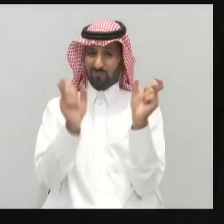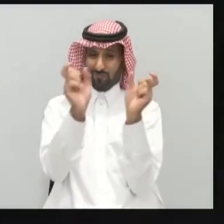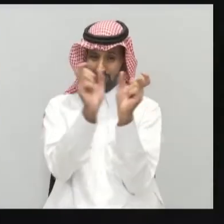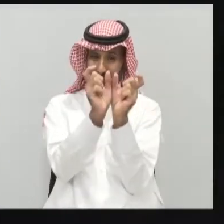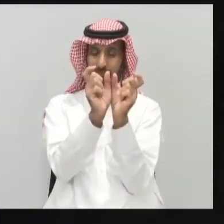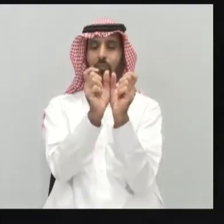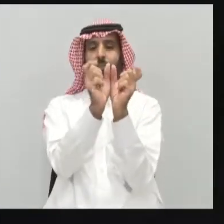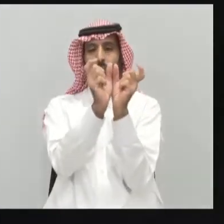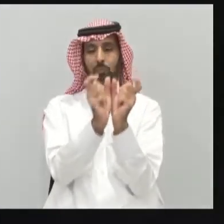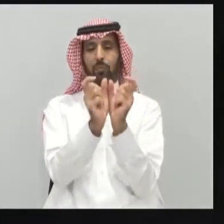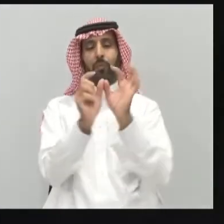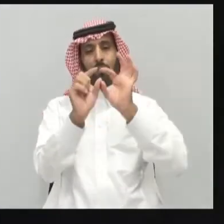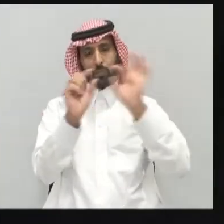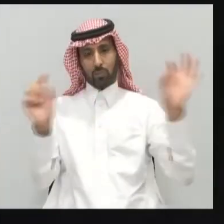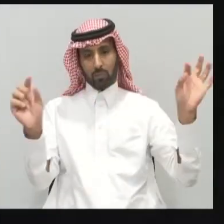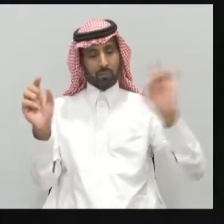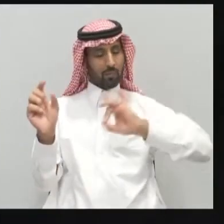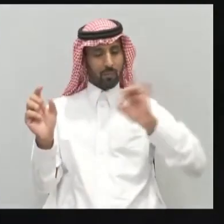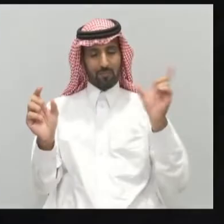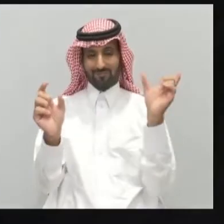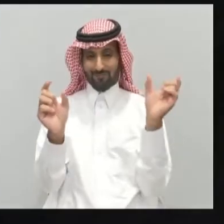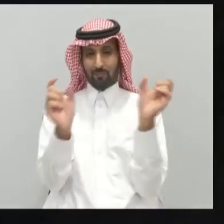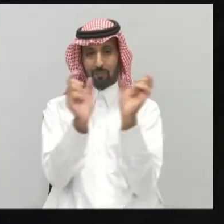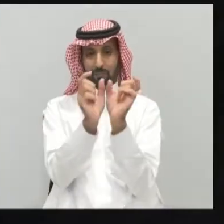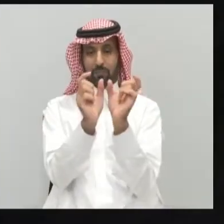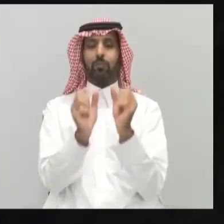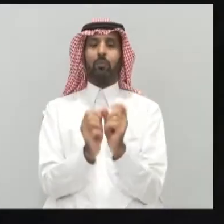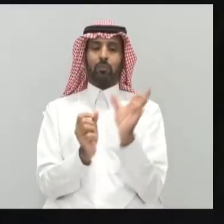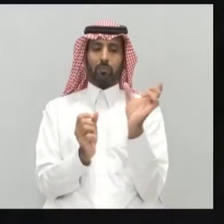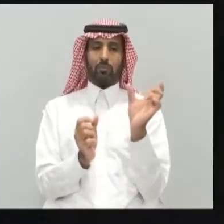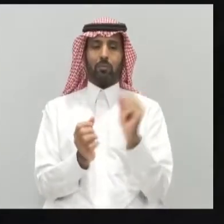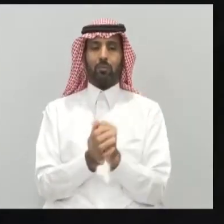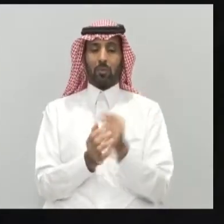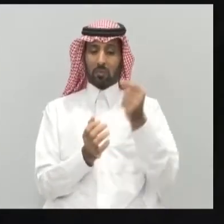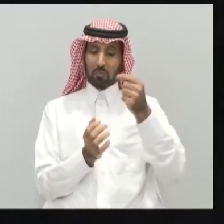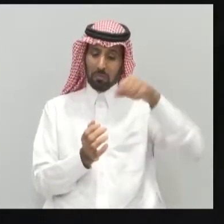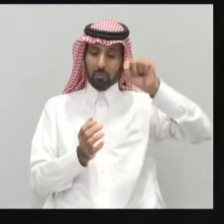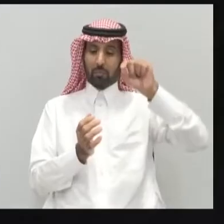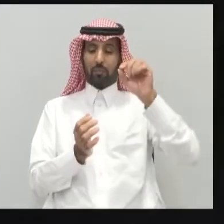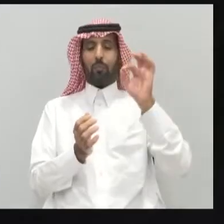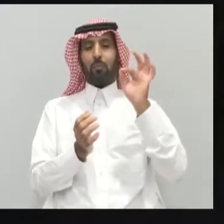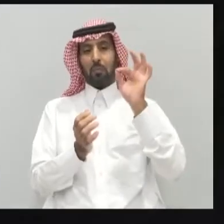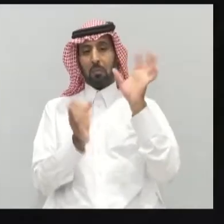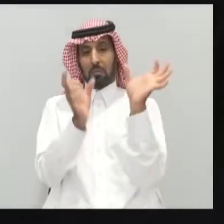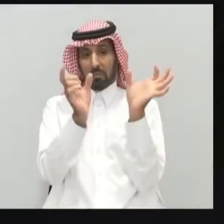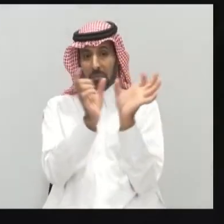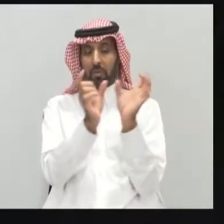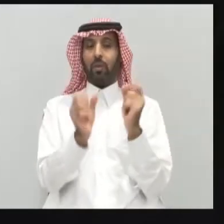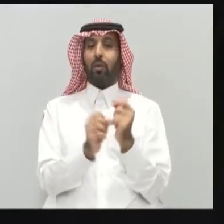a part of a sentence. It's not a sentence on its own. Like when I tell you, when I was a